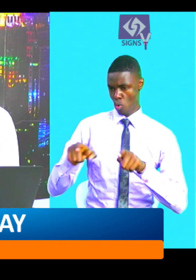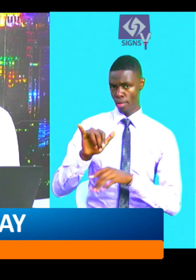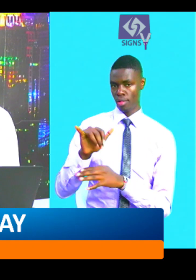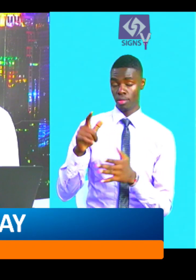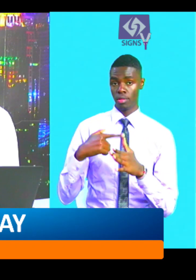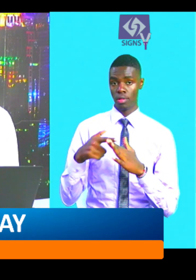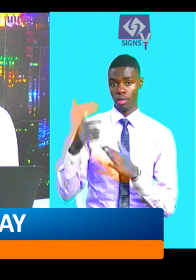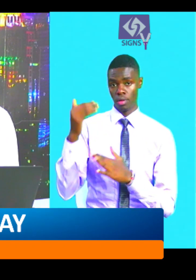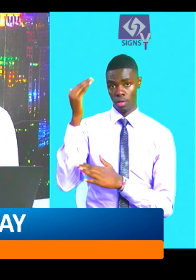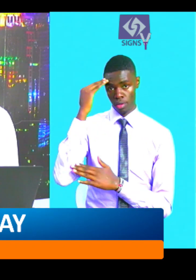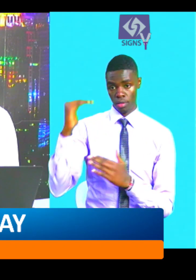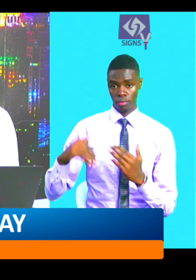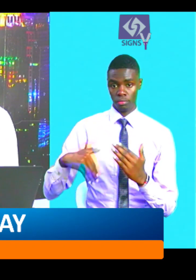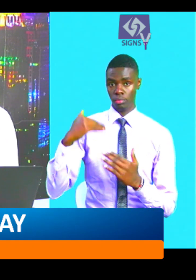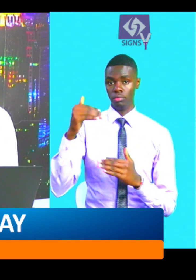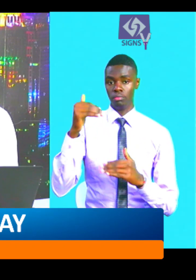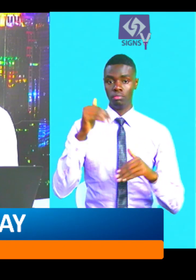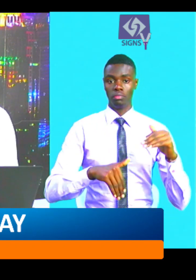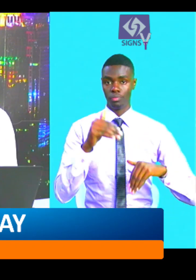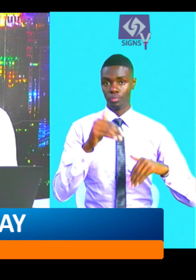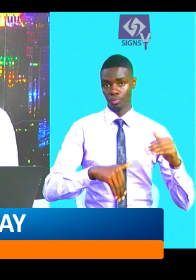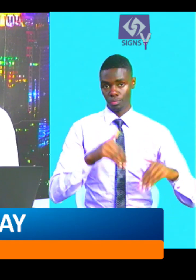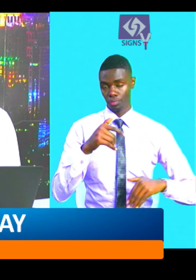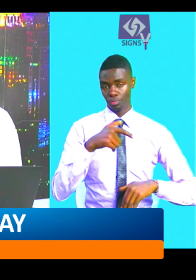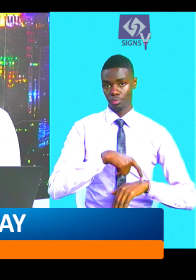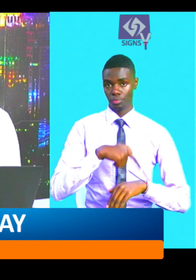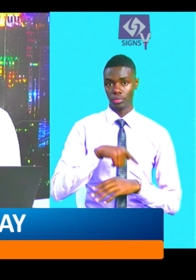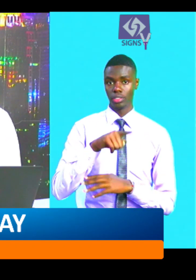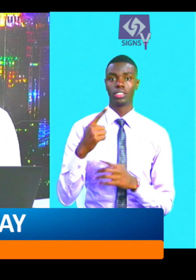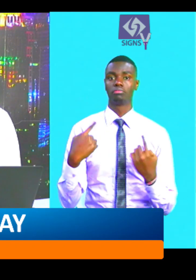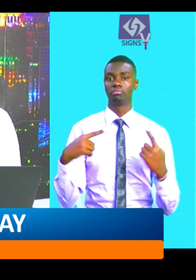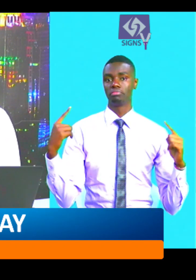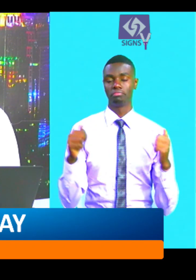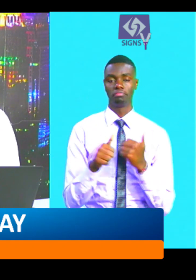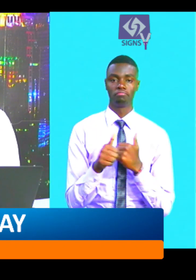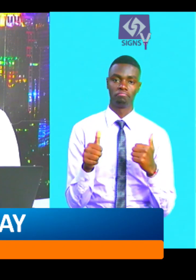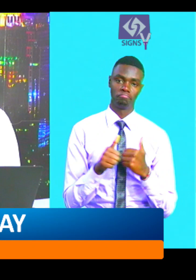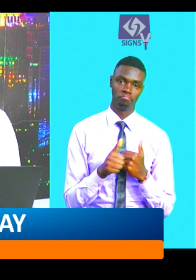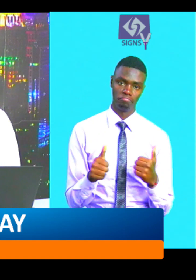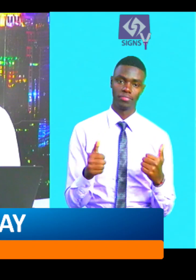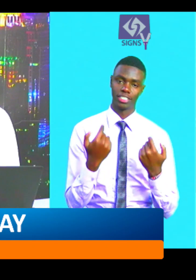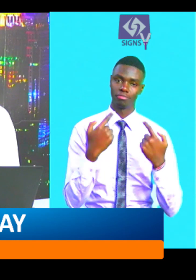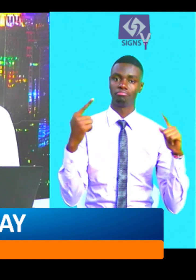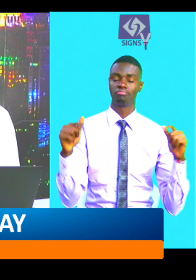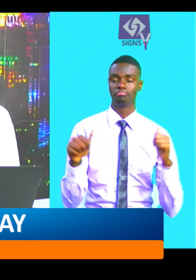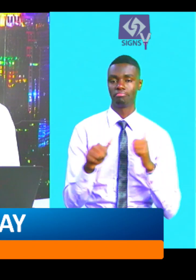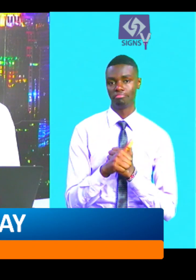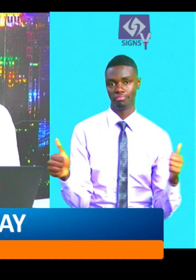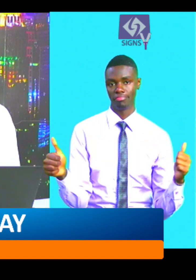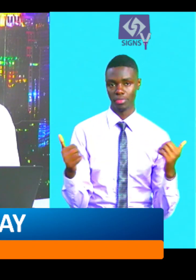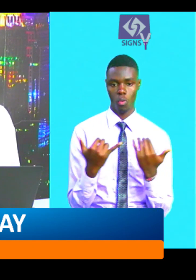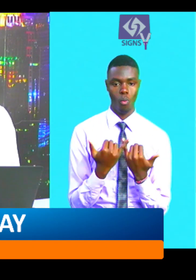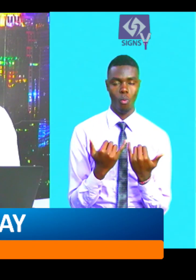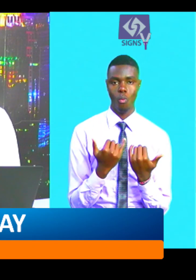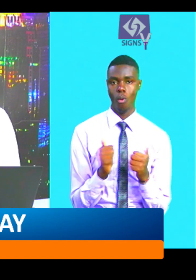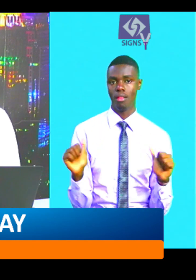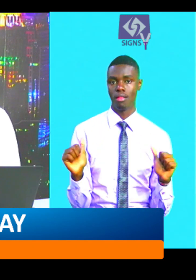you have it in your hands, then for the next electioneering period you're set.